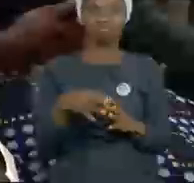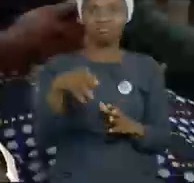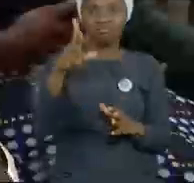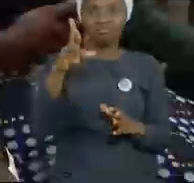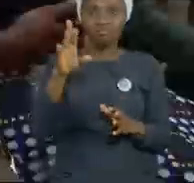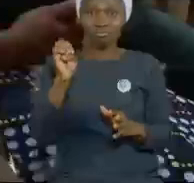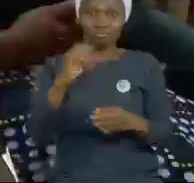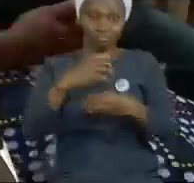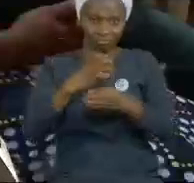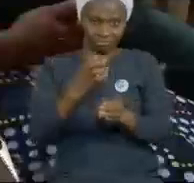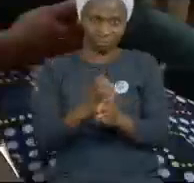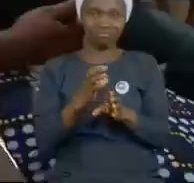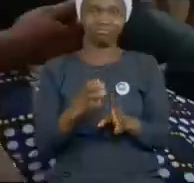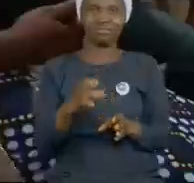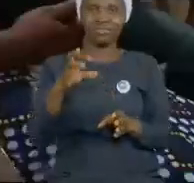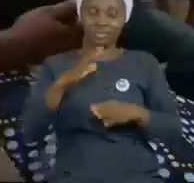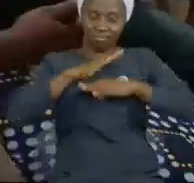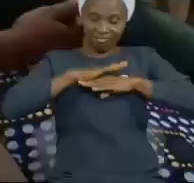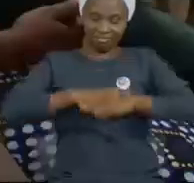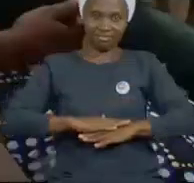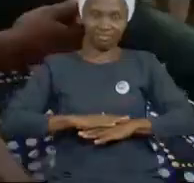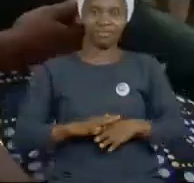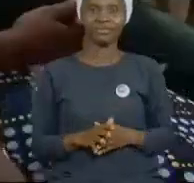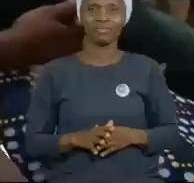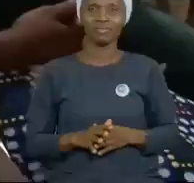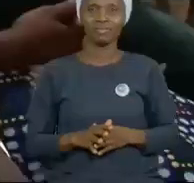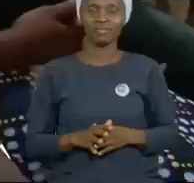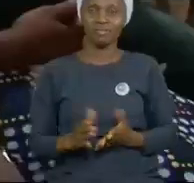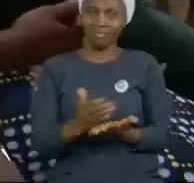recreation, relief, recovery,